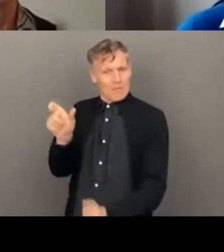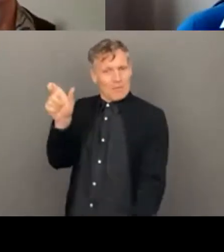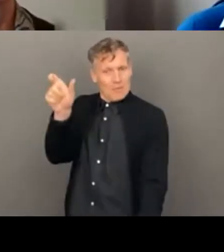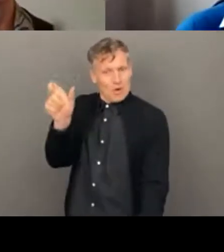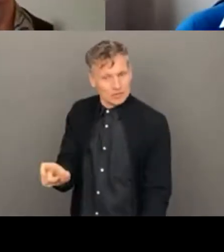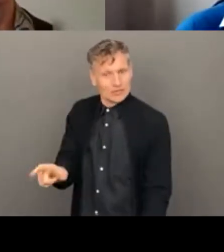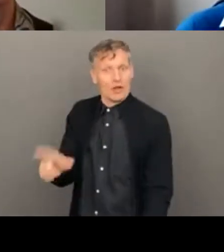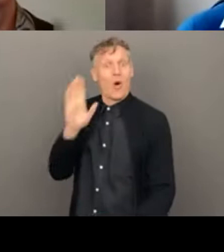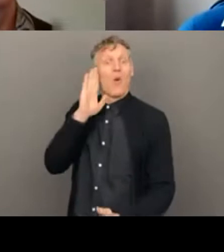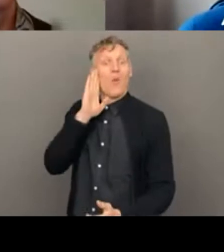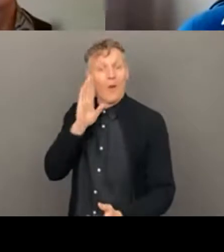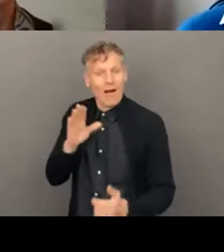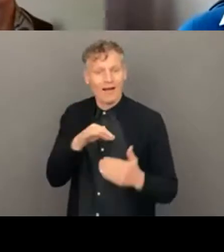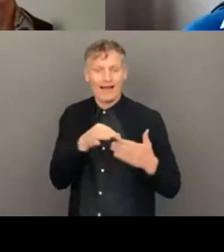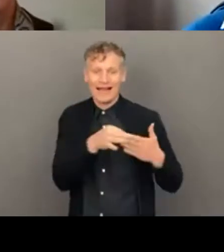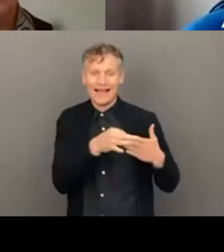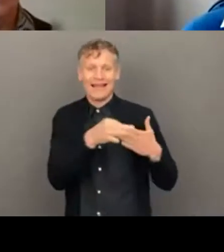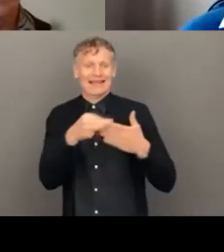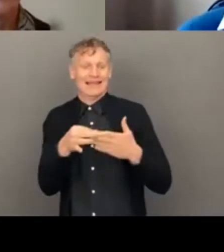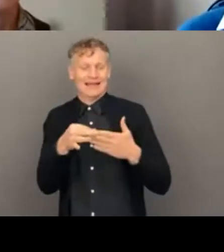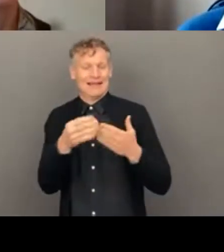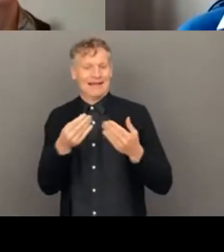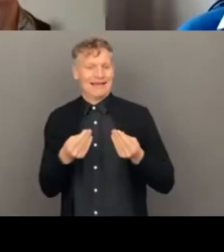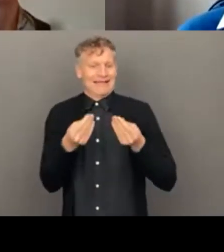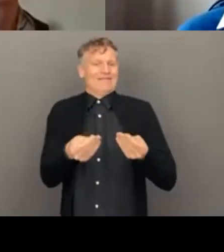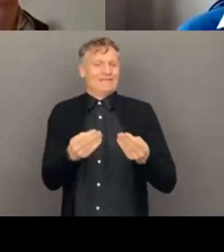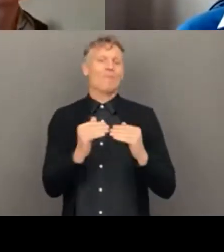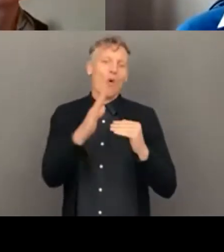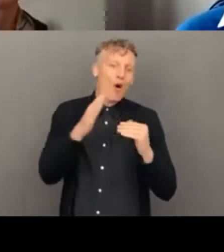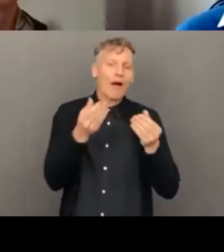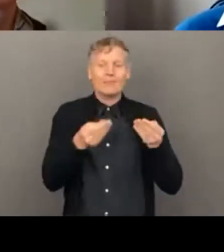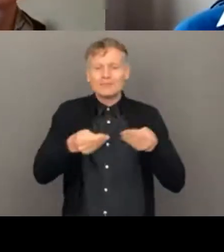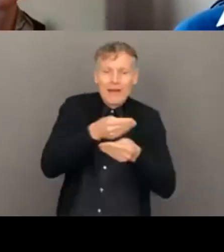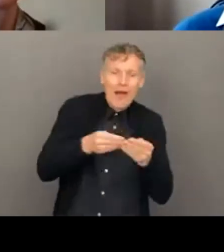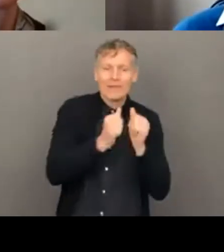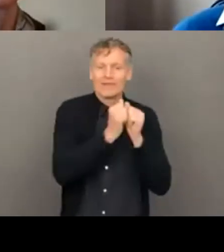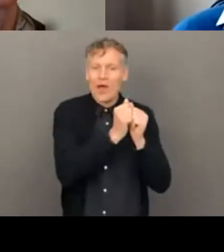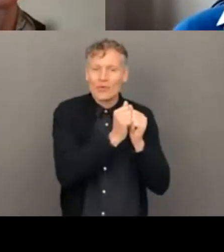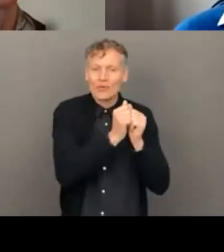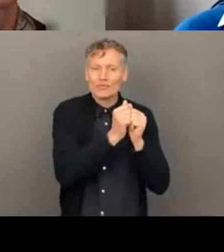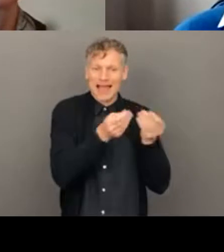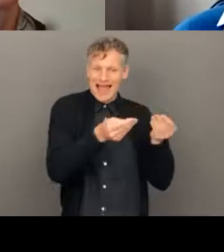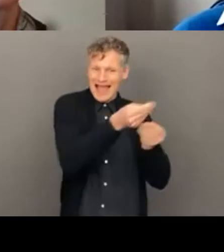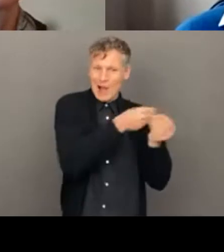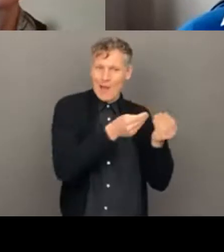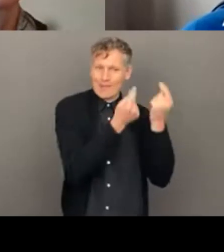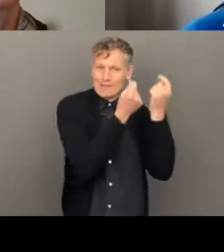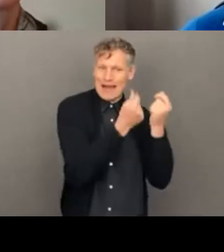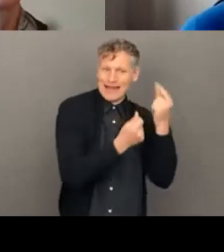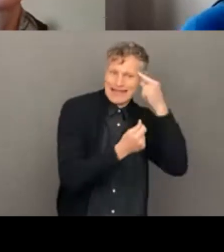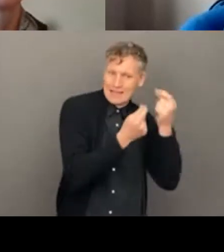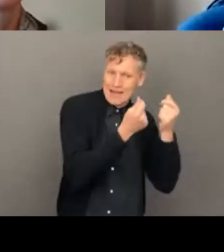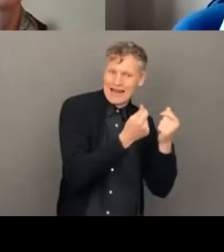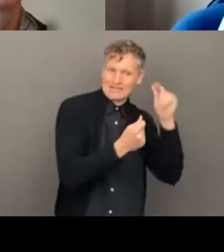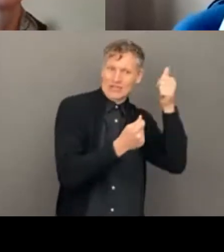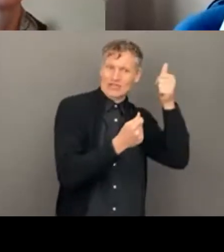it's really important just to see them as a person, and then, you know, if they happen to